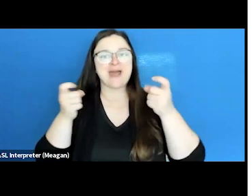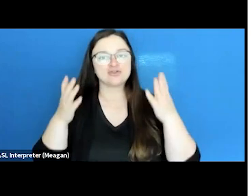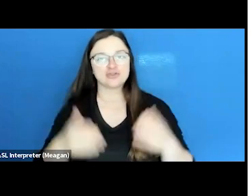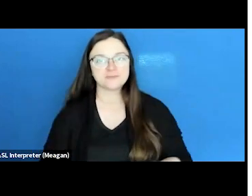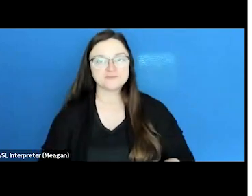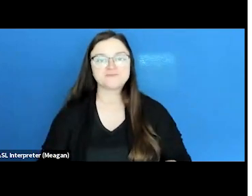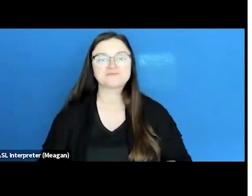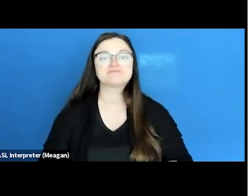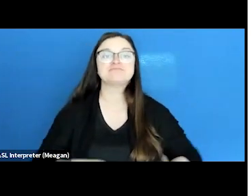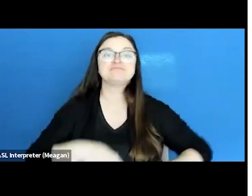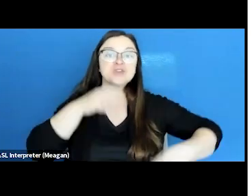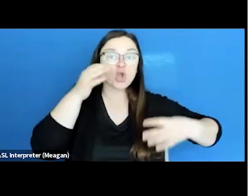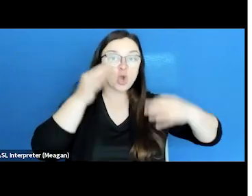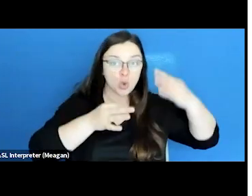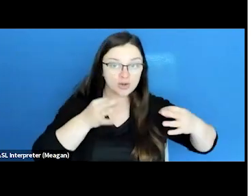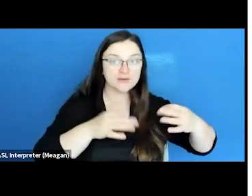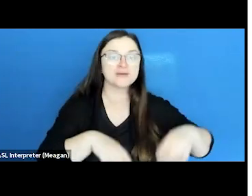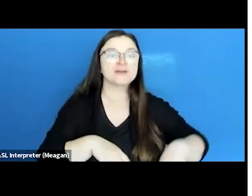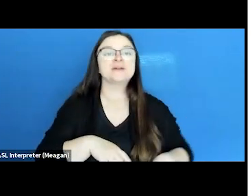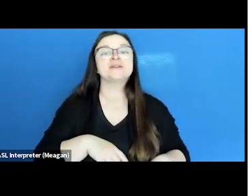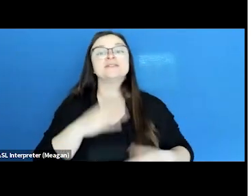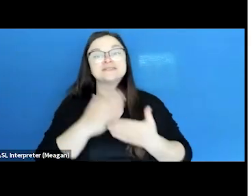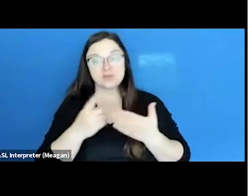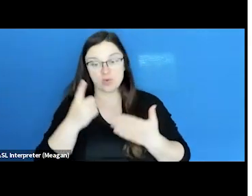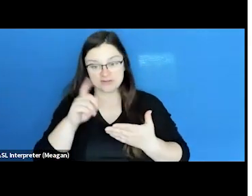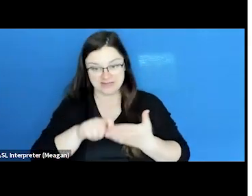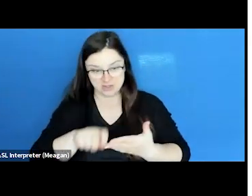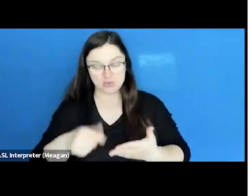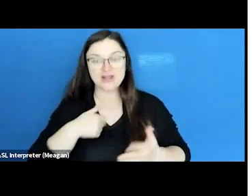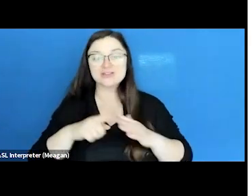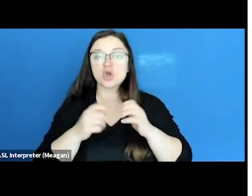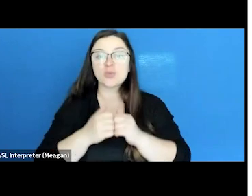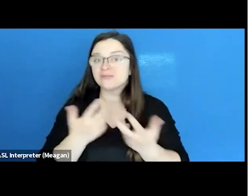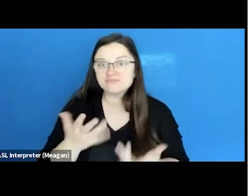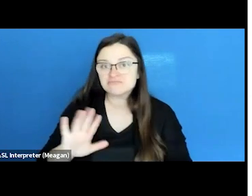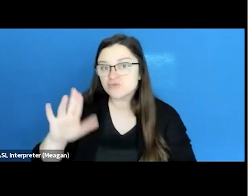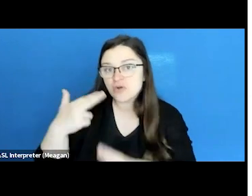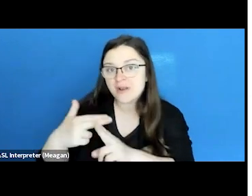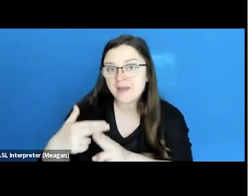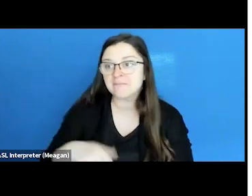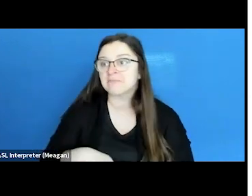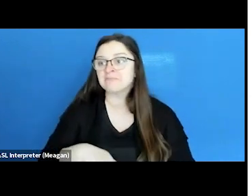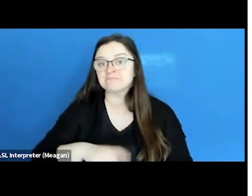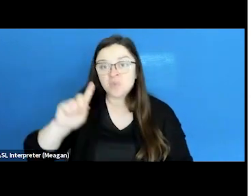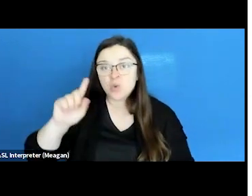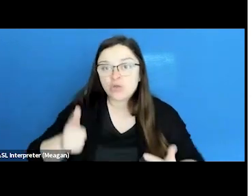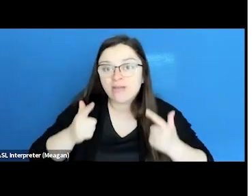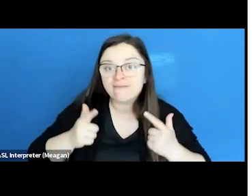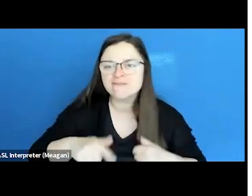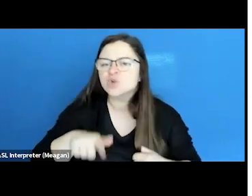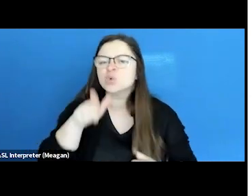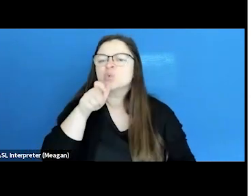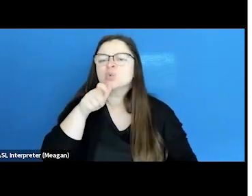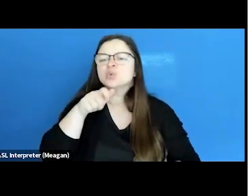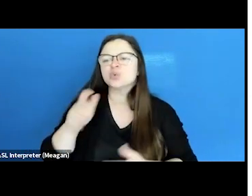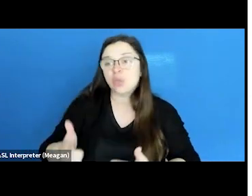court personnel, someone taking notes, and I start off by saying, what's your name? Where do you live? Who do you live with? How